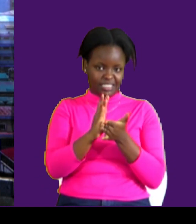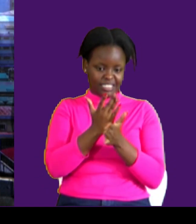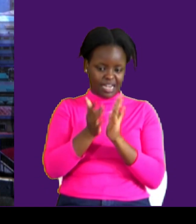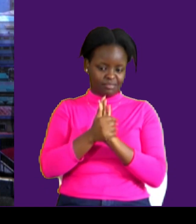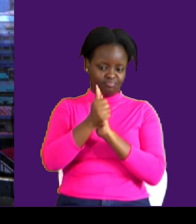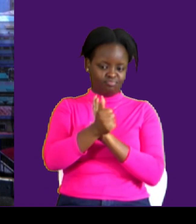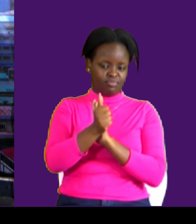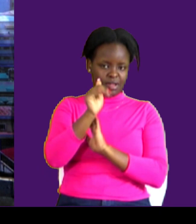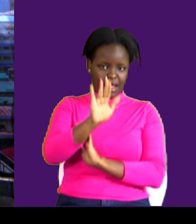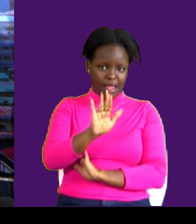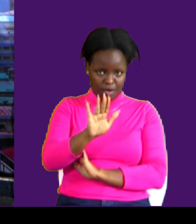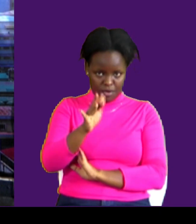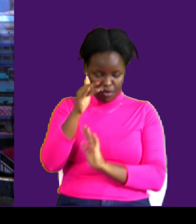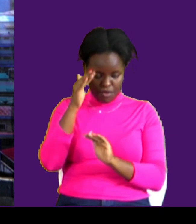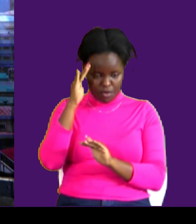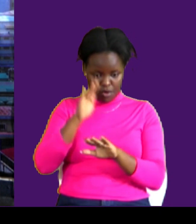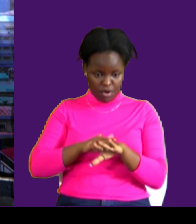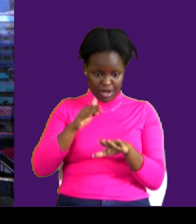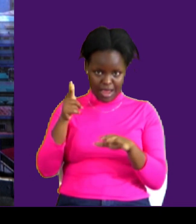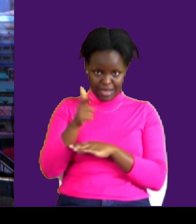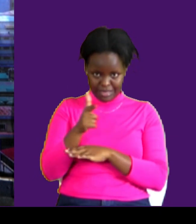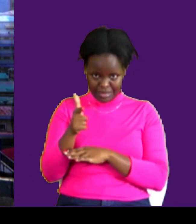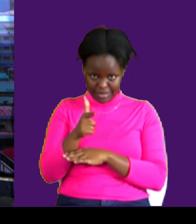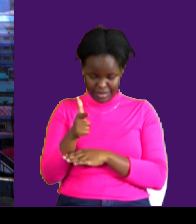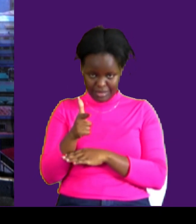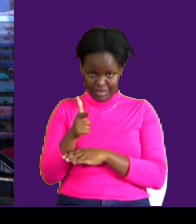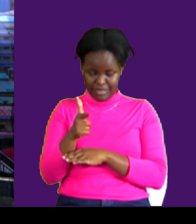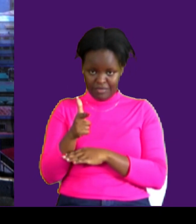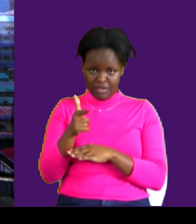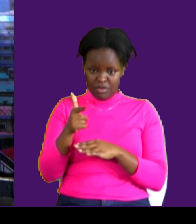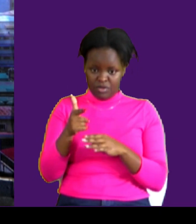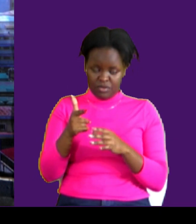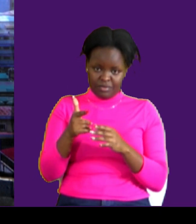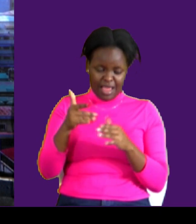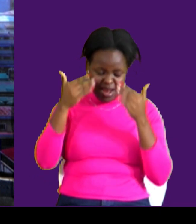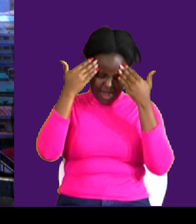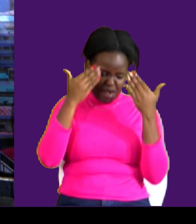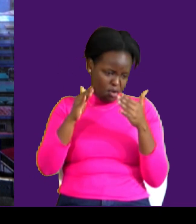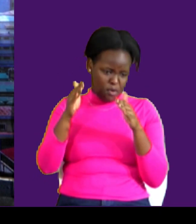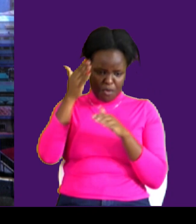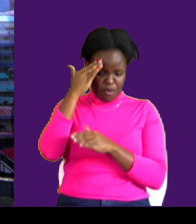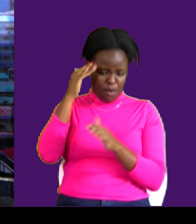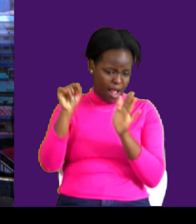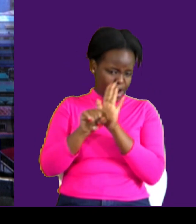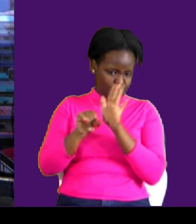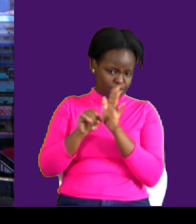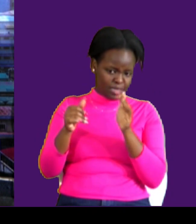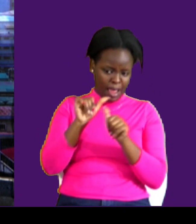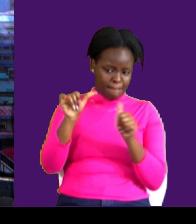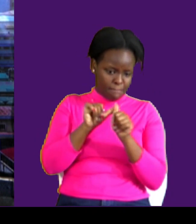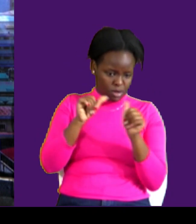on accessible video production techniques. By the way, I didn't know you know so much about technology,